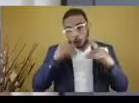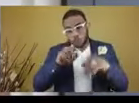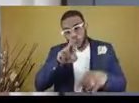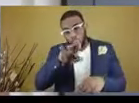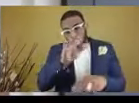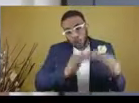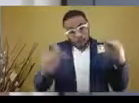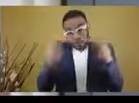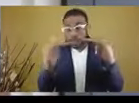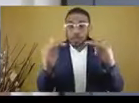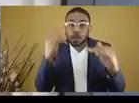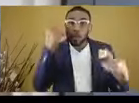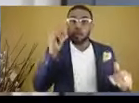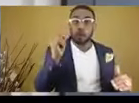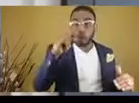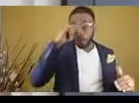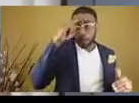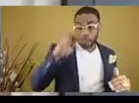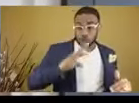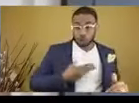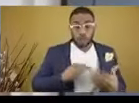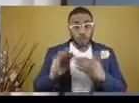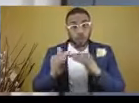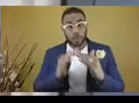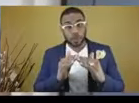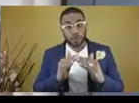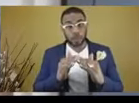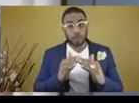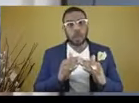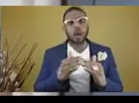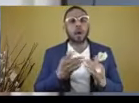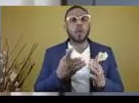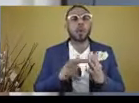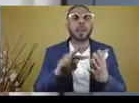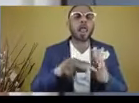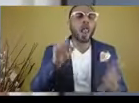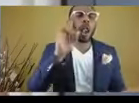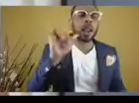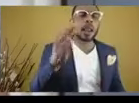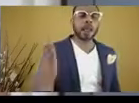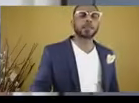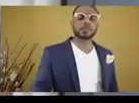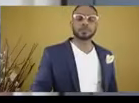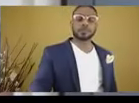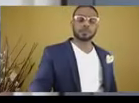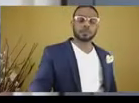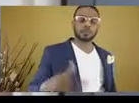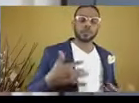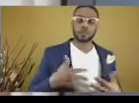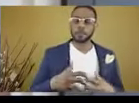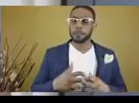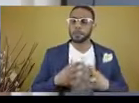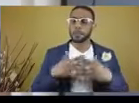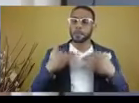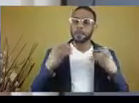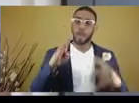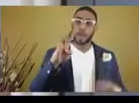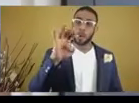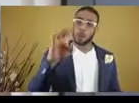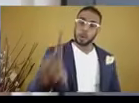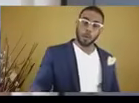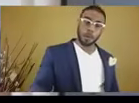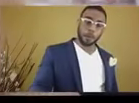justice for the Black trans community, what does that look like? Build back bold.